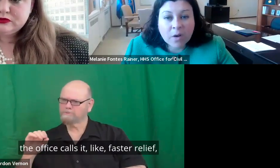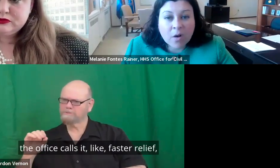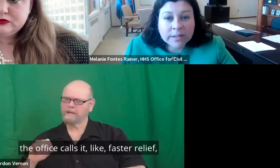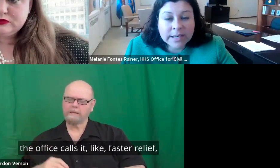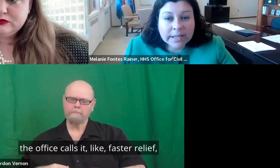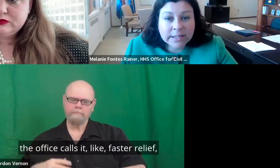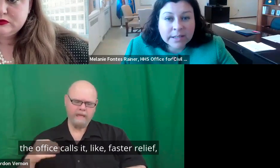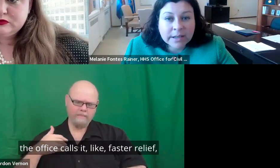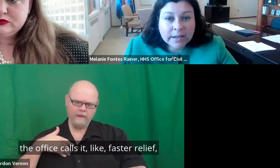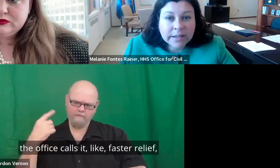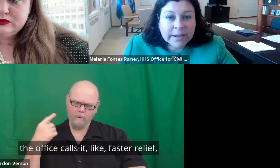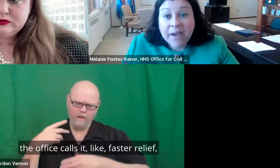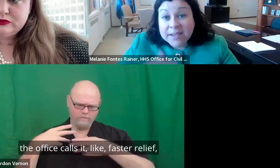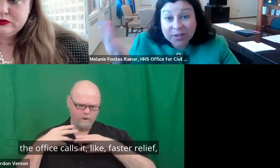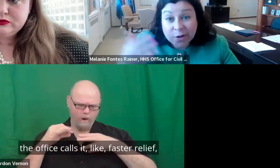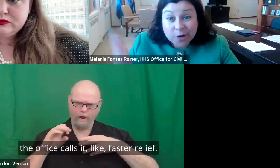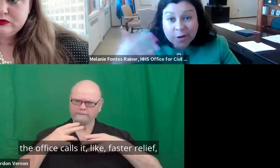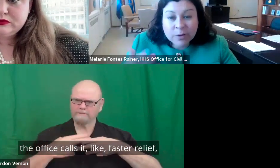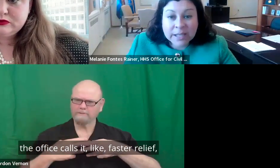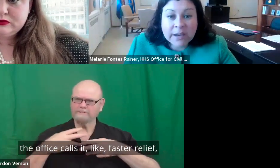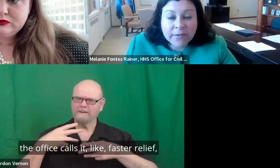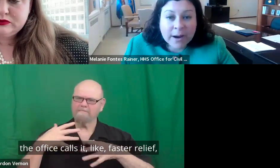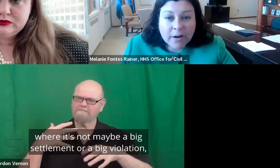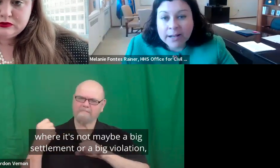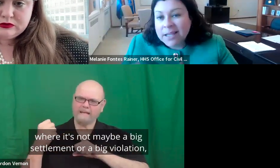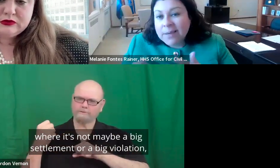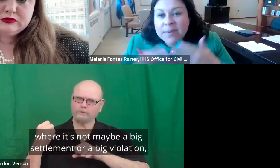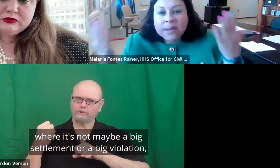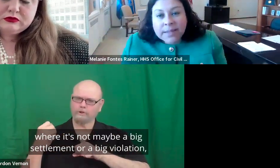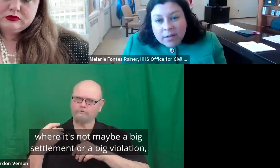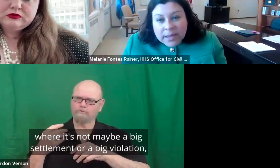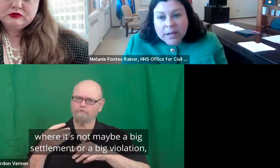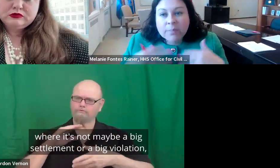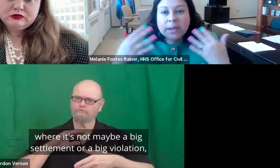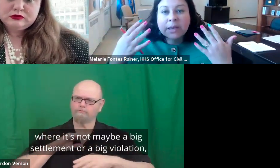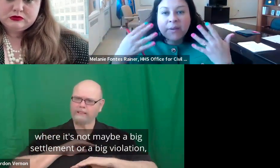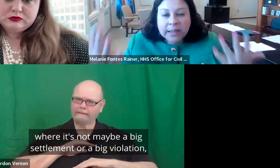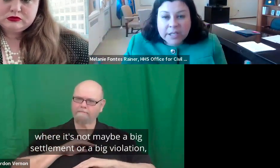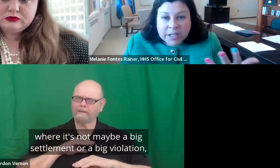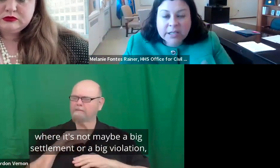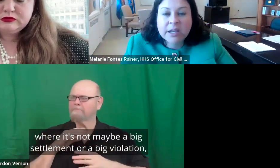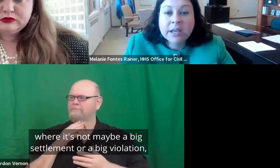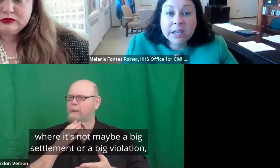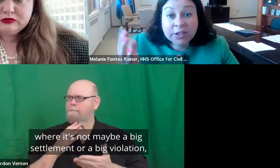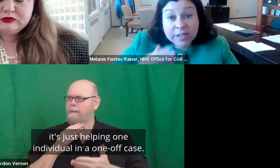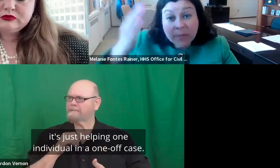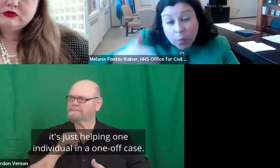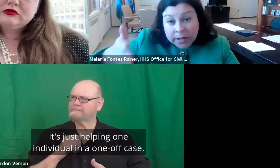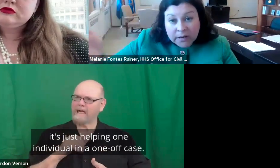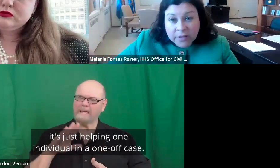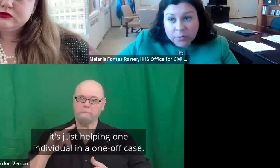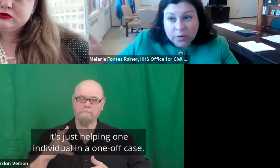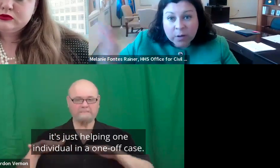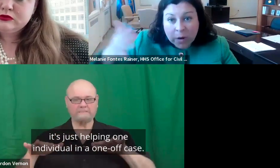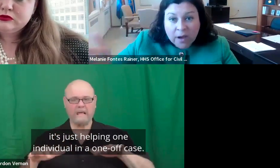the office calls it like faster relief, where it's not maybe a big settlement or a big violation. It's just helping